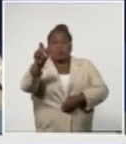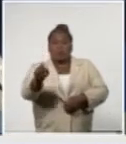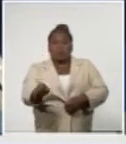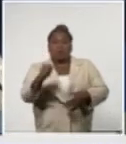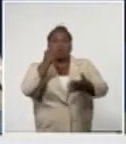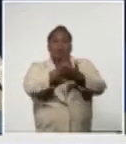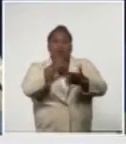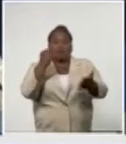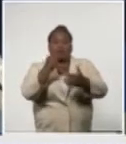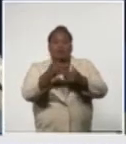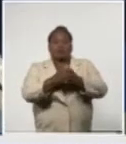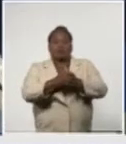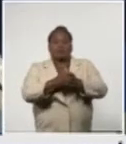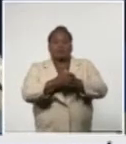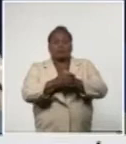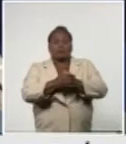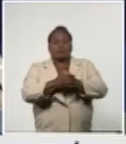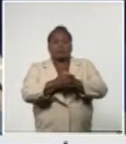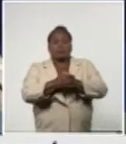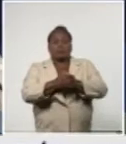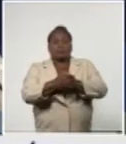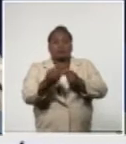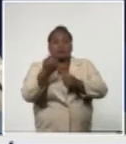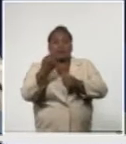and yesterday it had